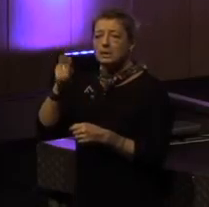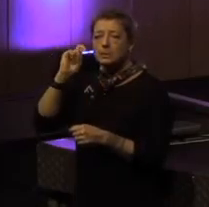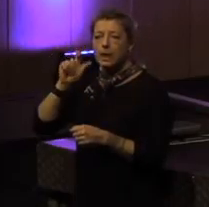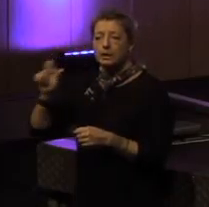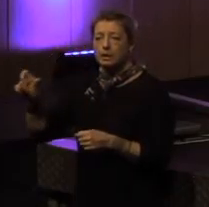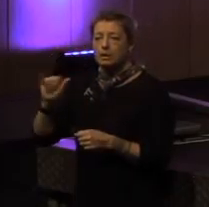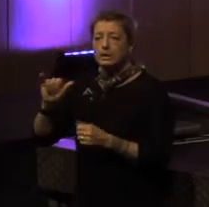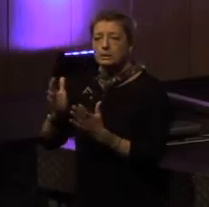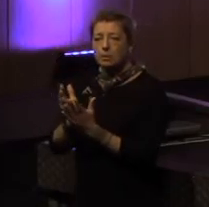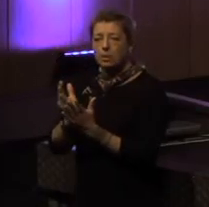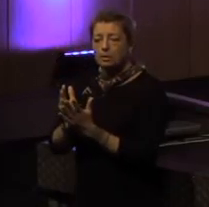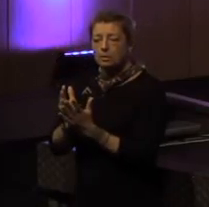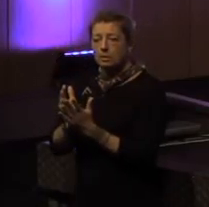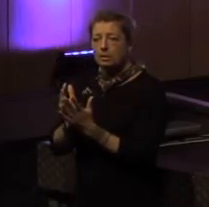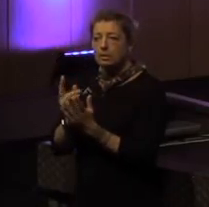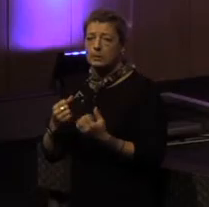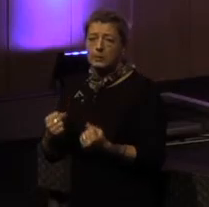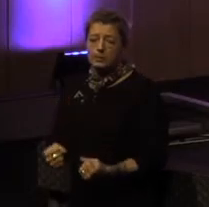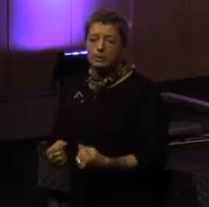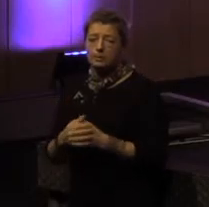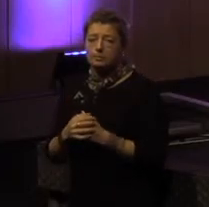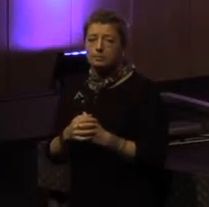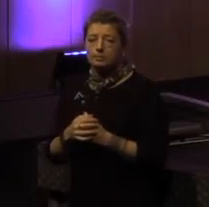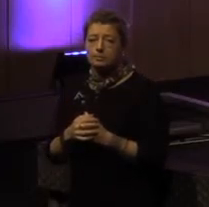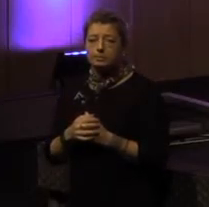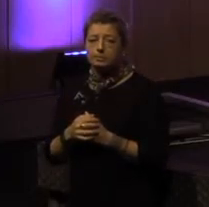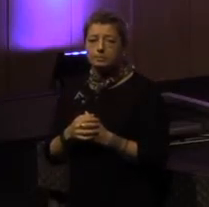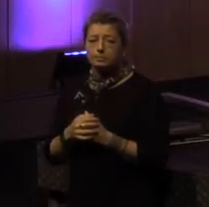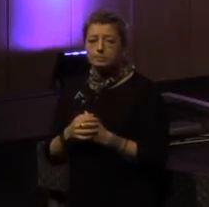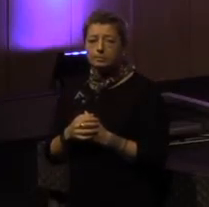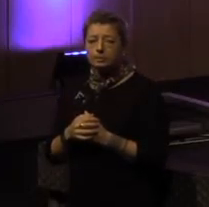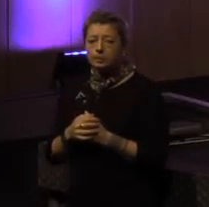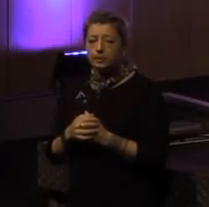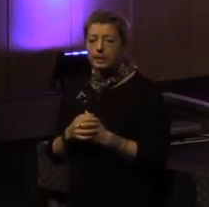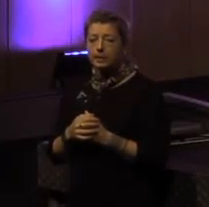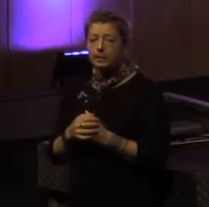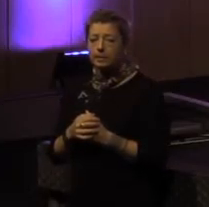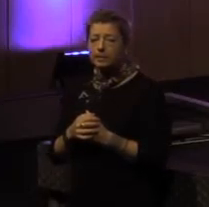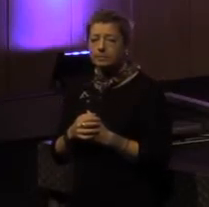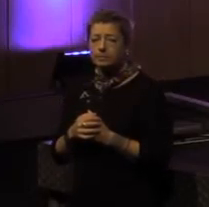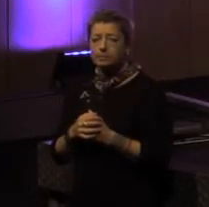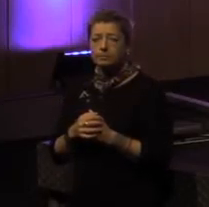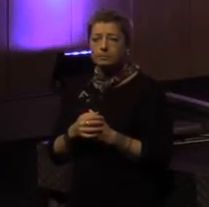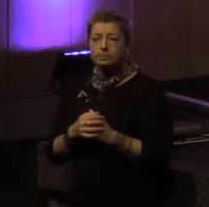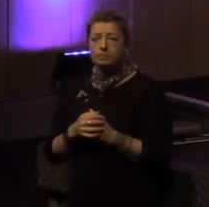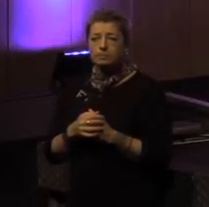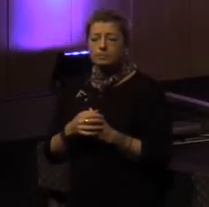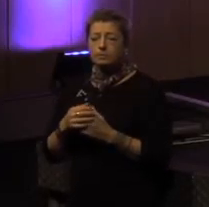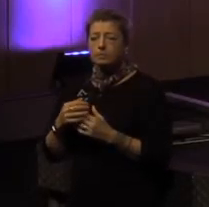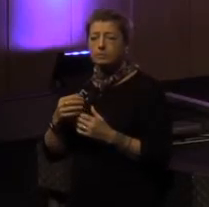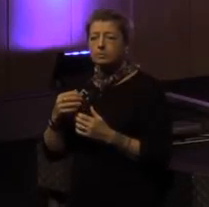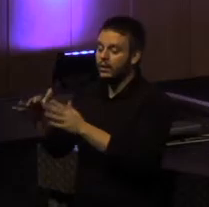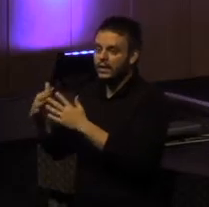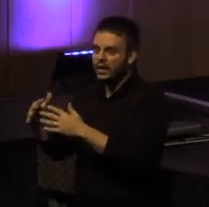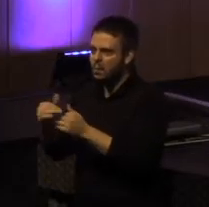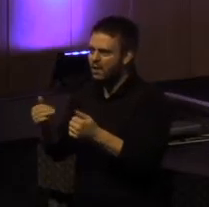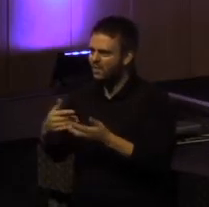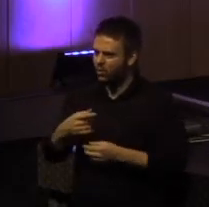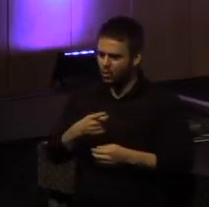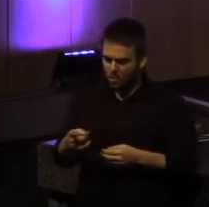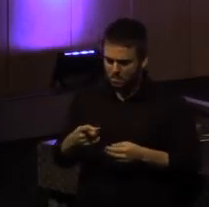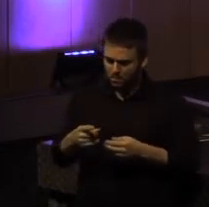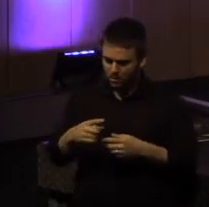words that I read on the internet. Tara Thompson, she is a truth teller, justice